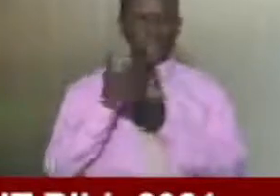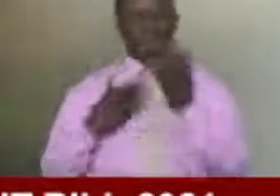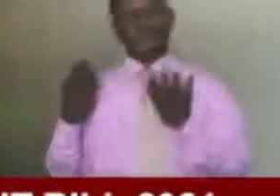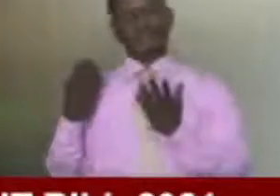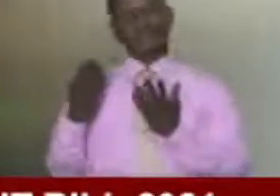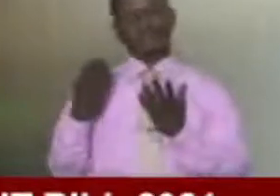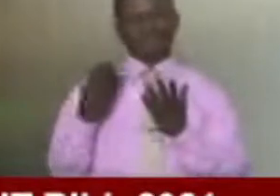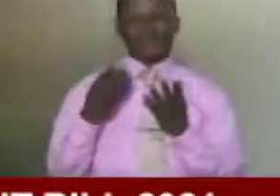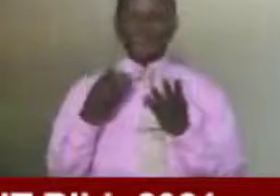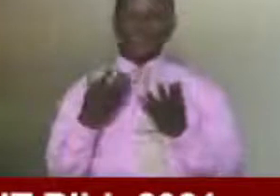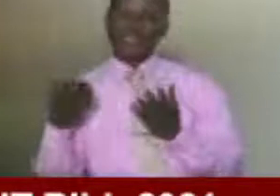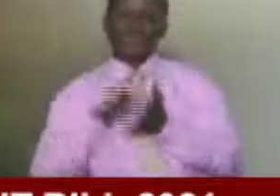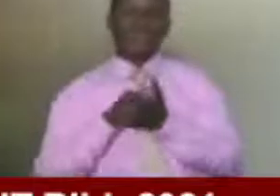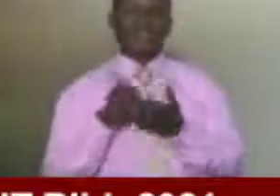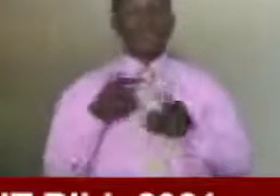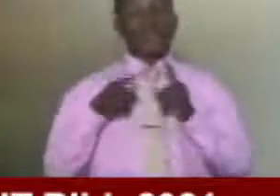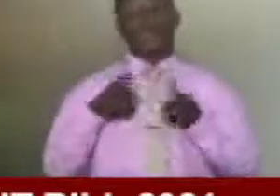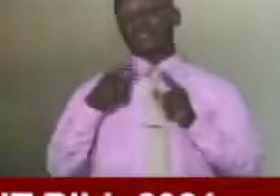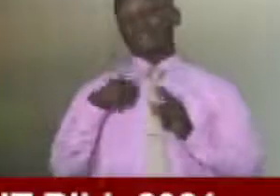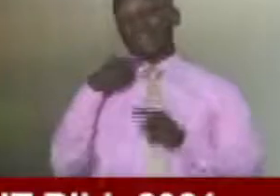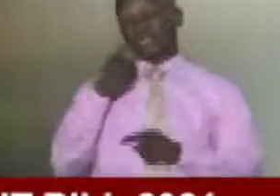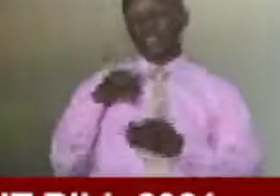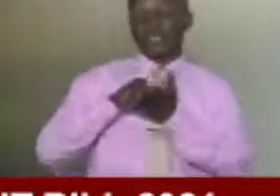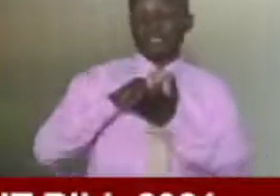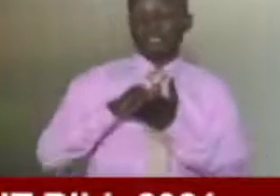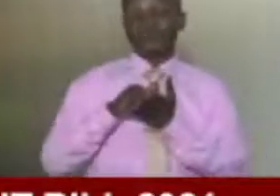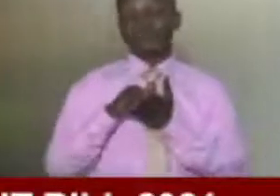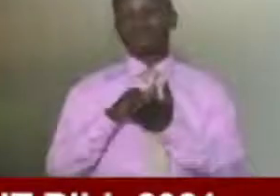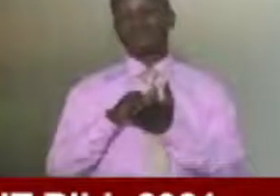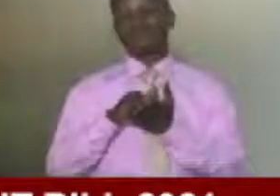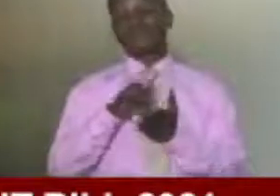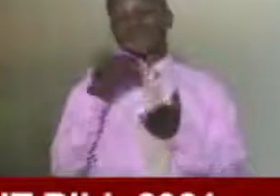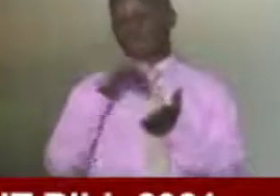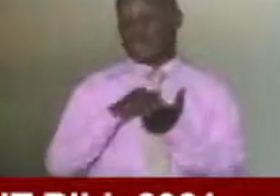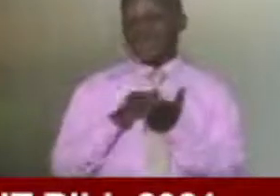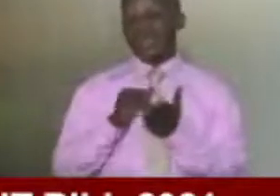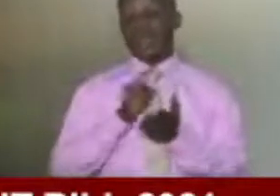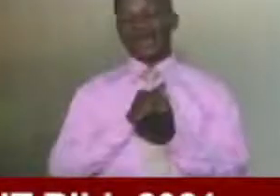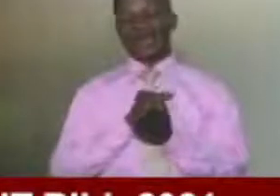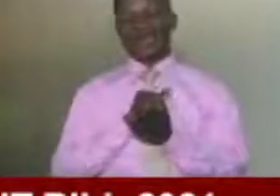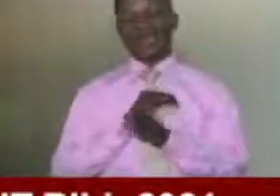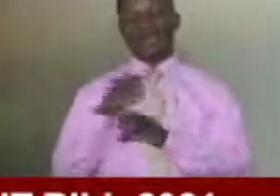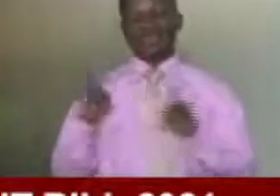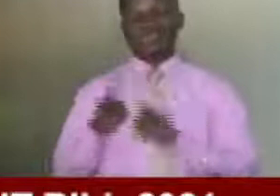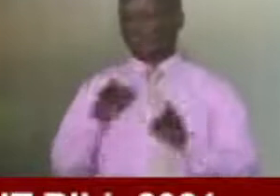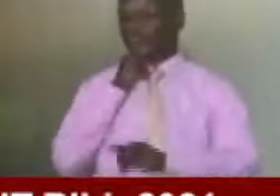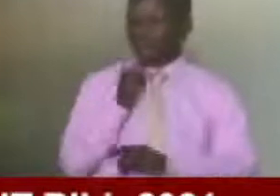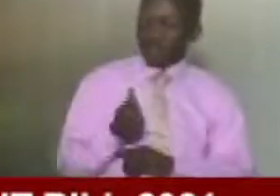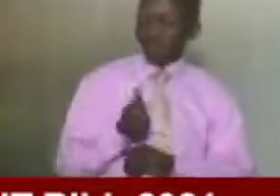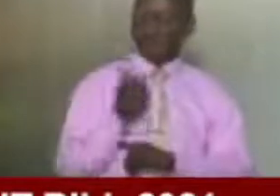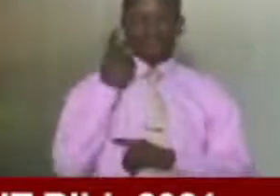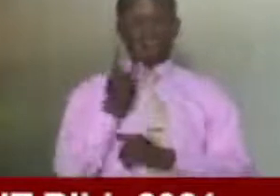by a lot of people. But let me say that, again, I do not believe that the lack